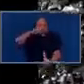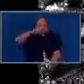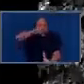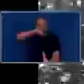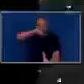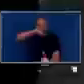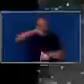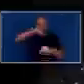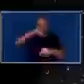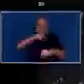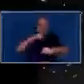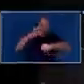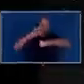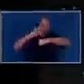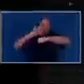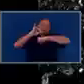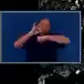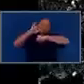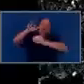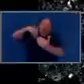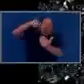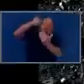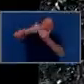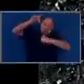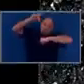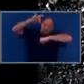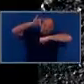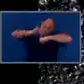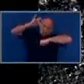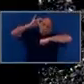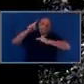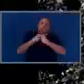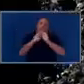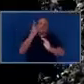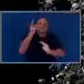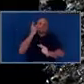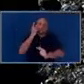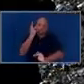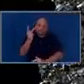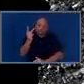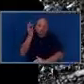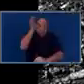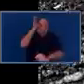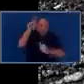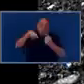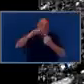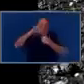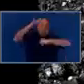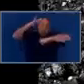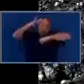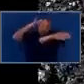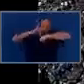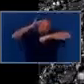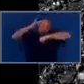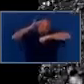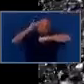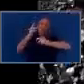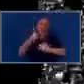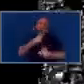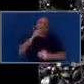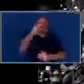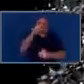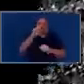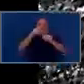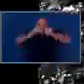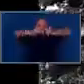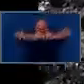surface of Bennu, arriving at Nightingale, the sample site. And then you see, right as we make contact with the surface and our nitrogen gas bottle fires